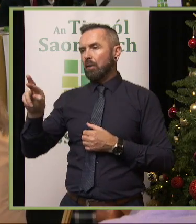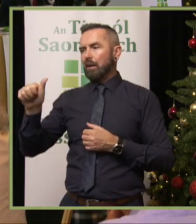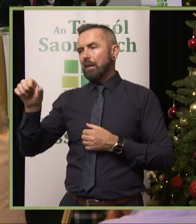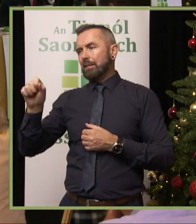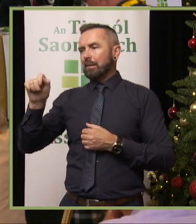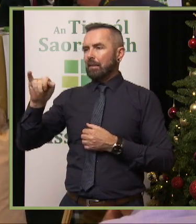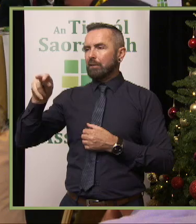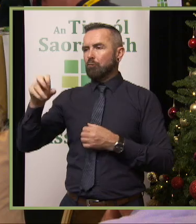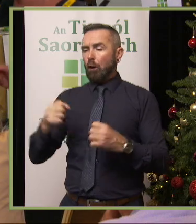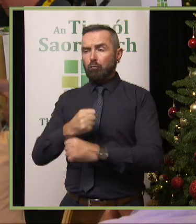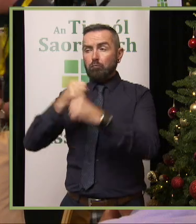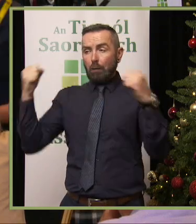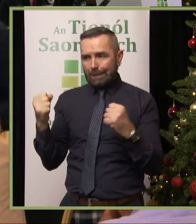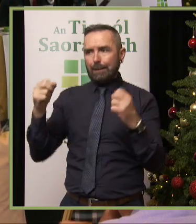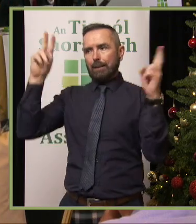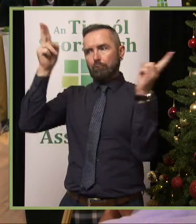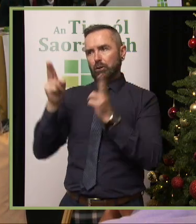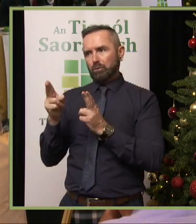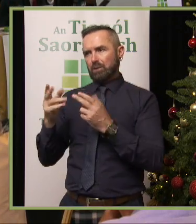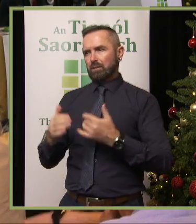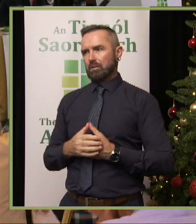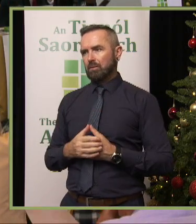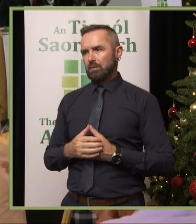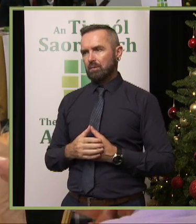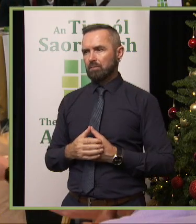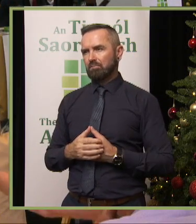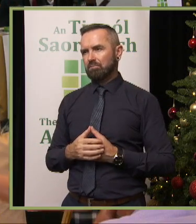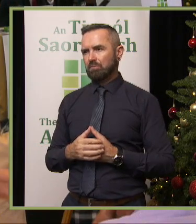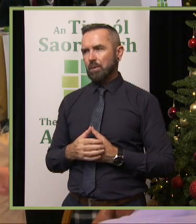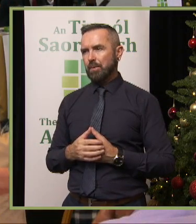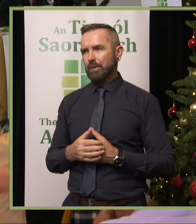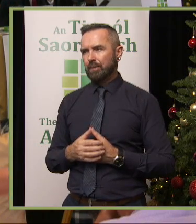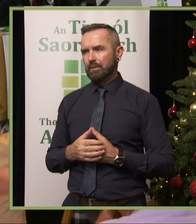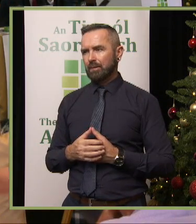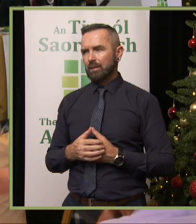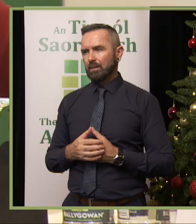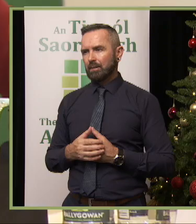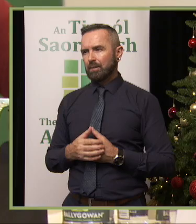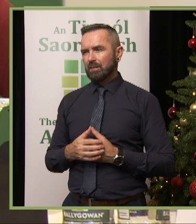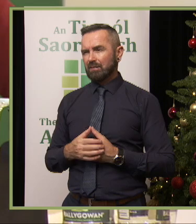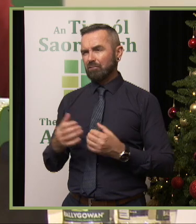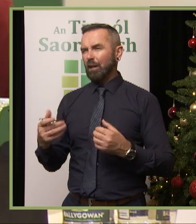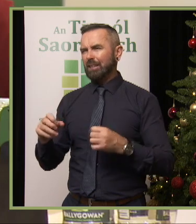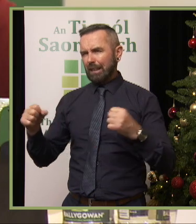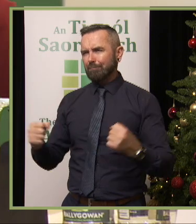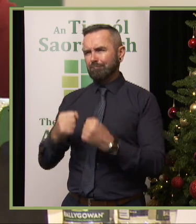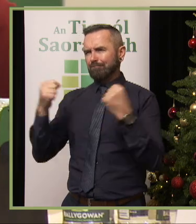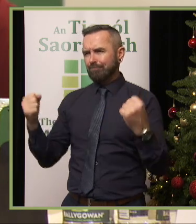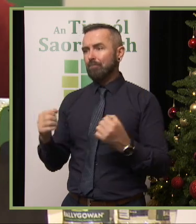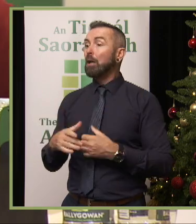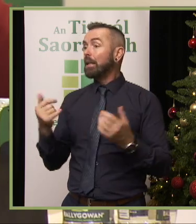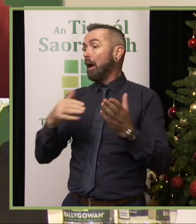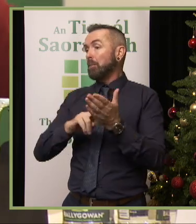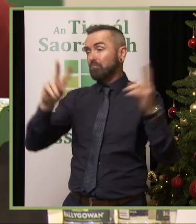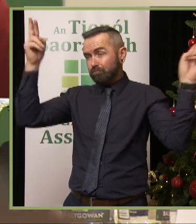To drastically reduce the use of pesticides, the state should incentivise. So we can acknowledge somewhere else that the